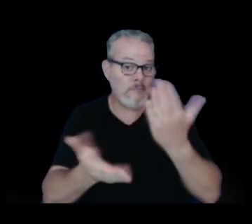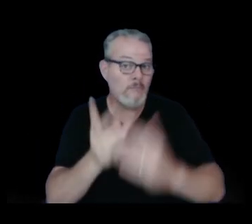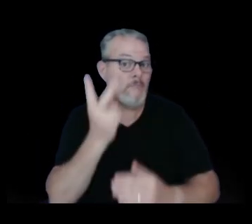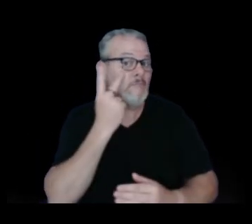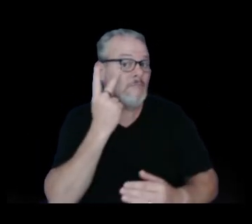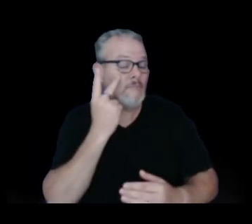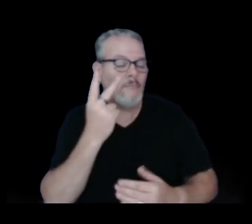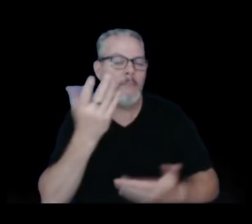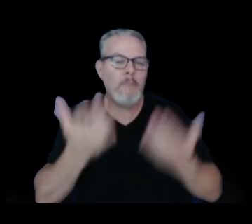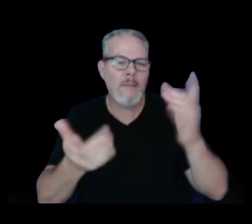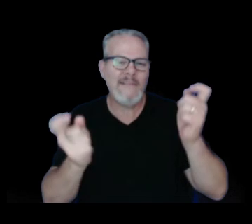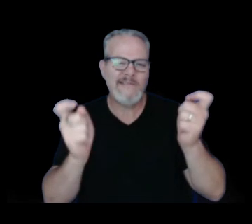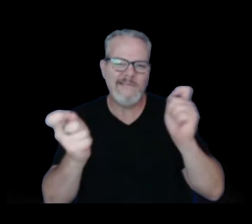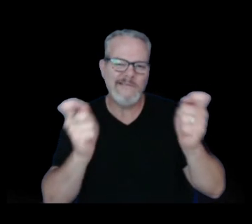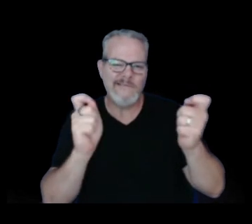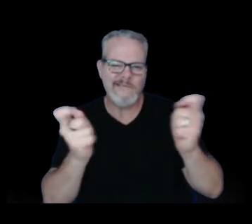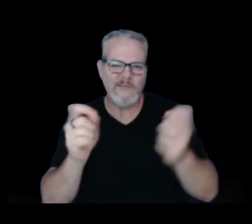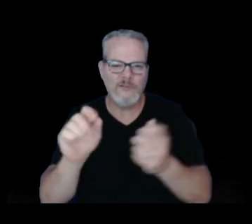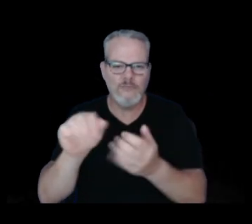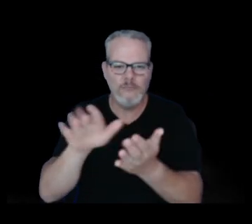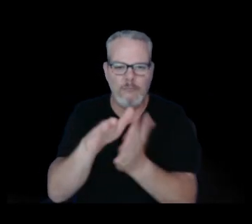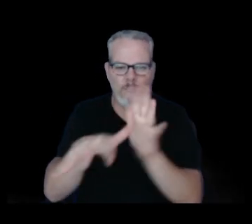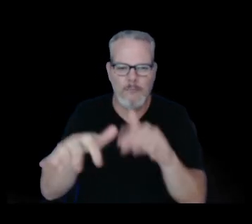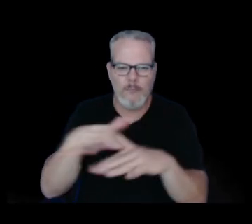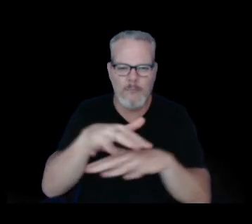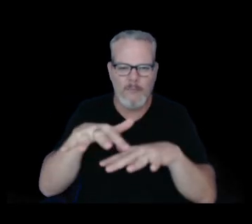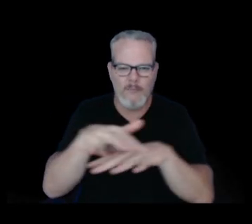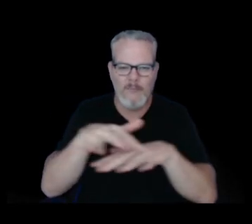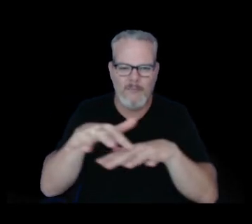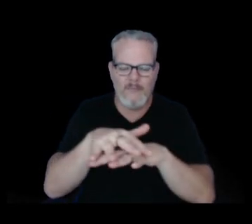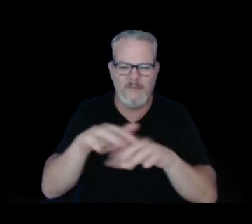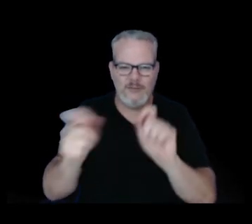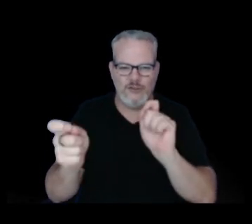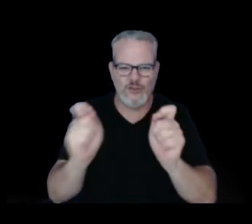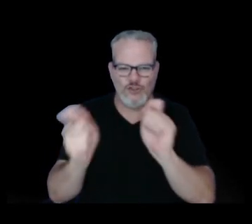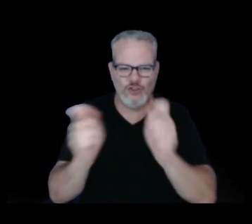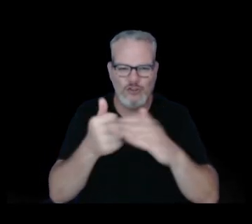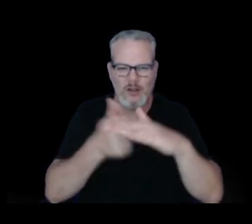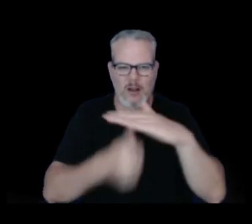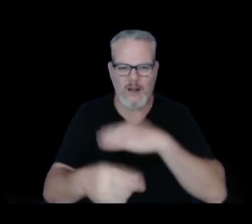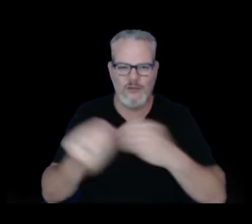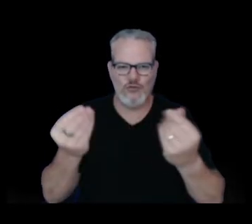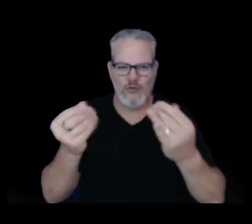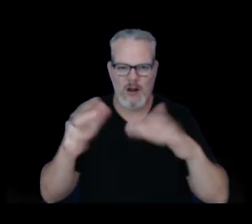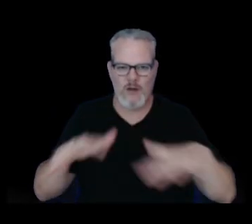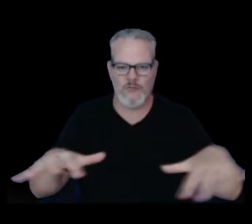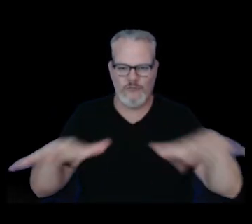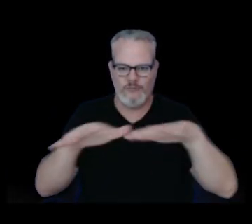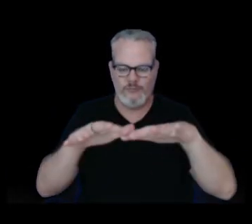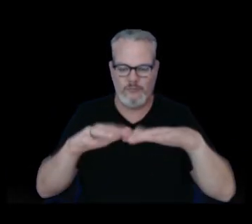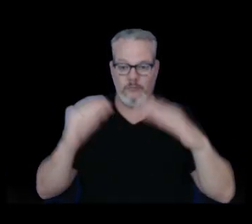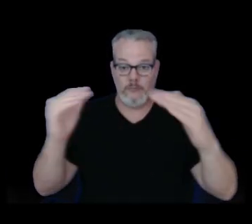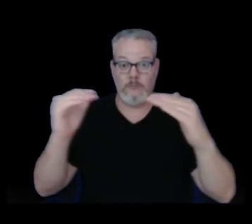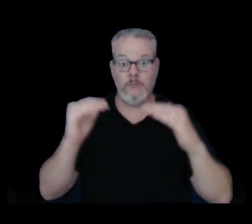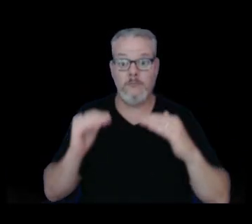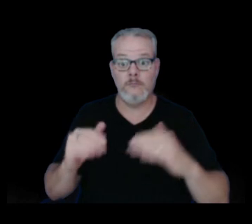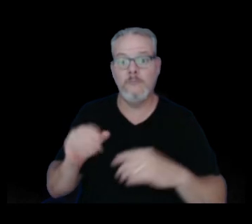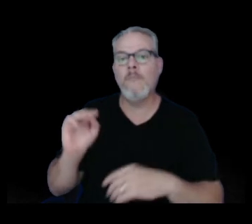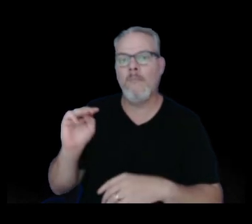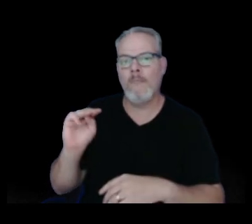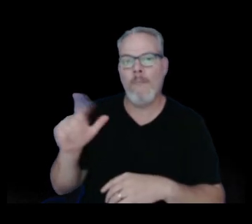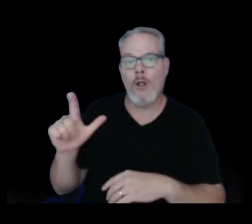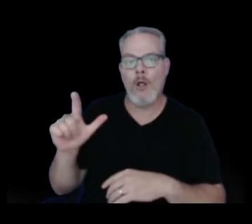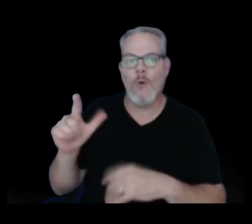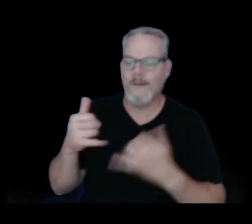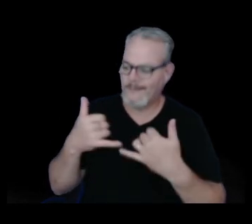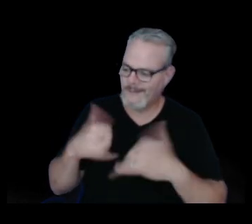to adjust through these underground movements. That's Kīlauea. Mauna Loa, it's still quiet. Here